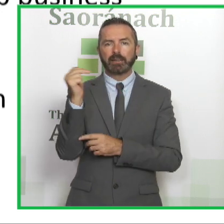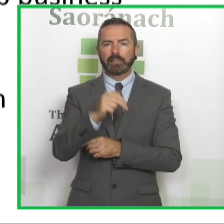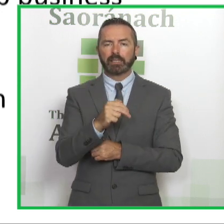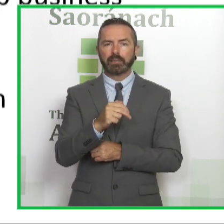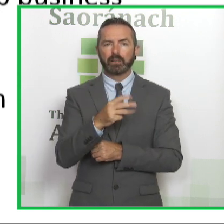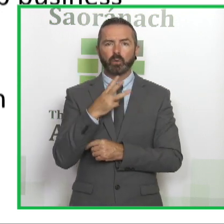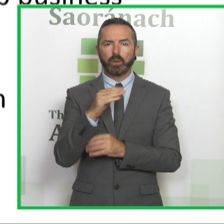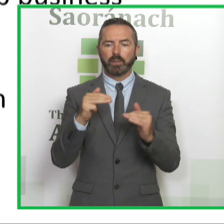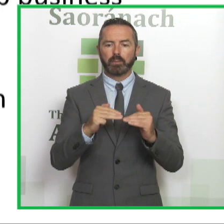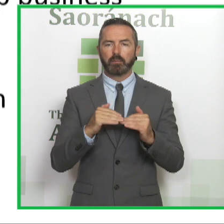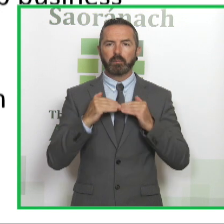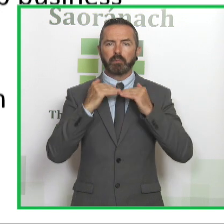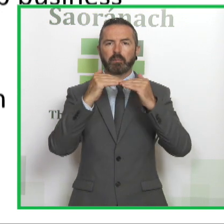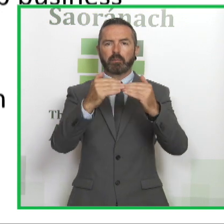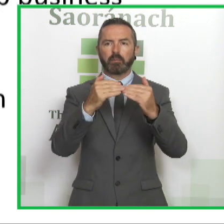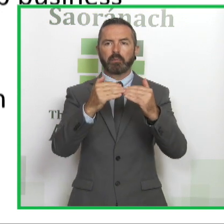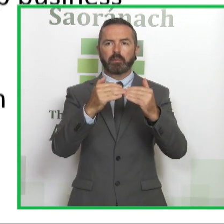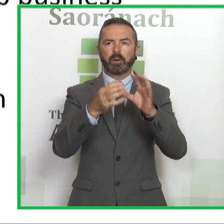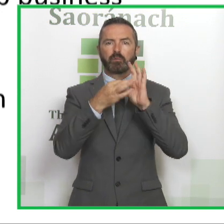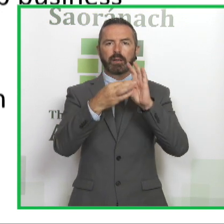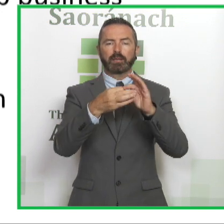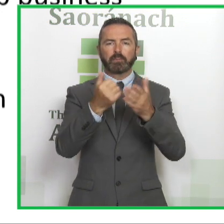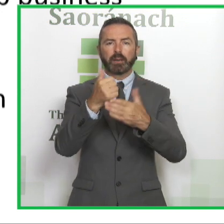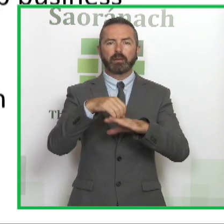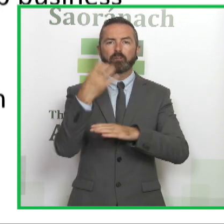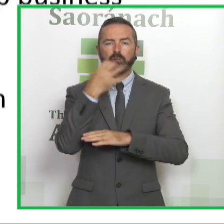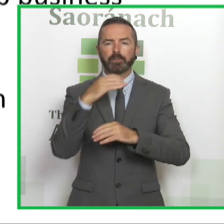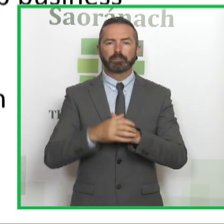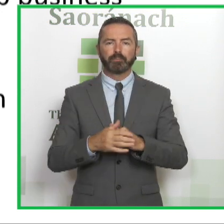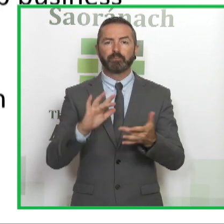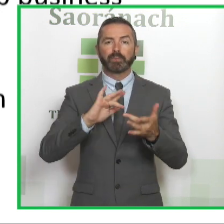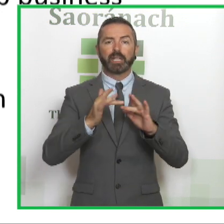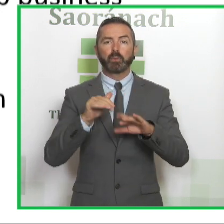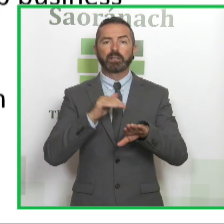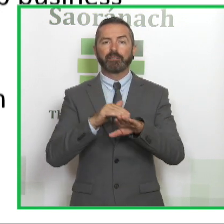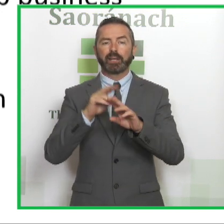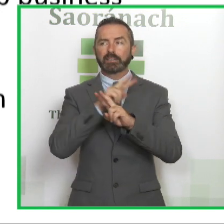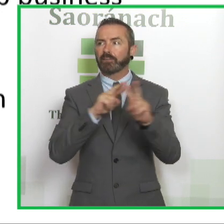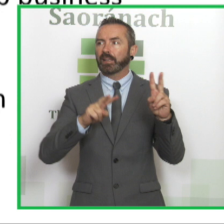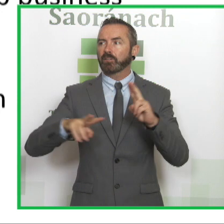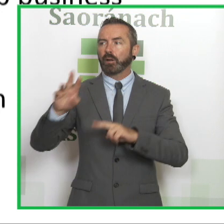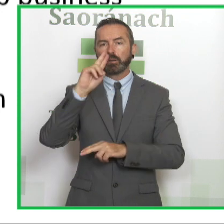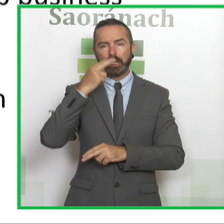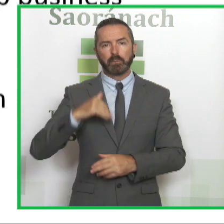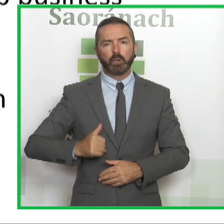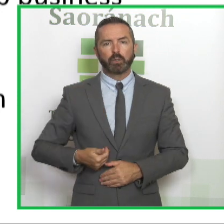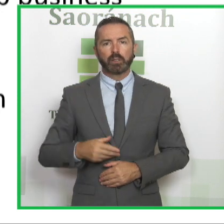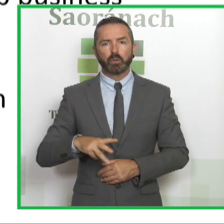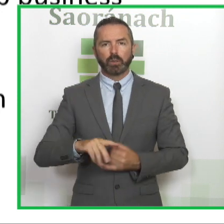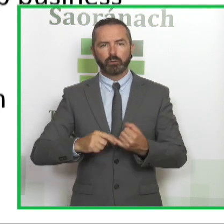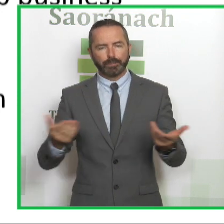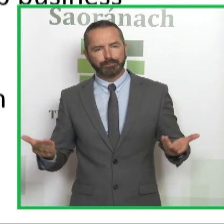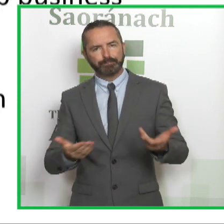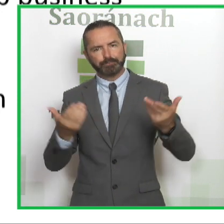trump relationships which are based solely on crime. Networks affect criminal surveillance over neighborhoods. They entice and coerce children